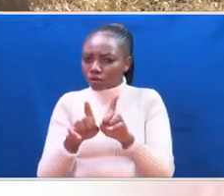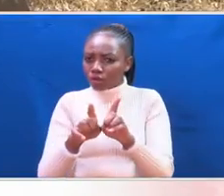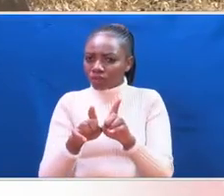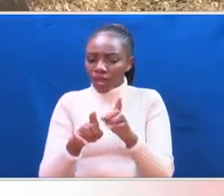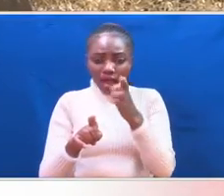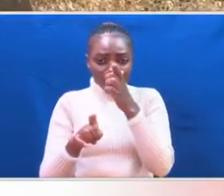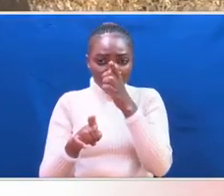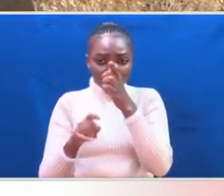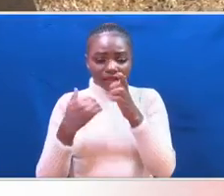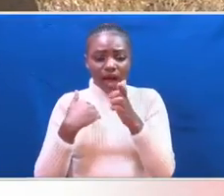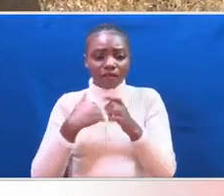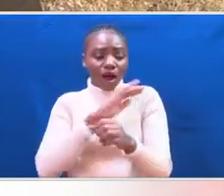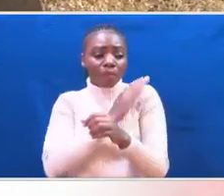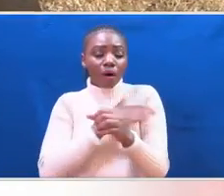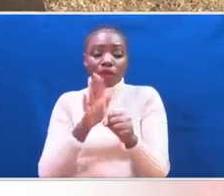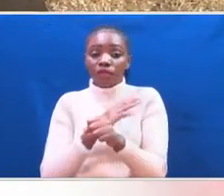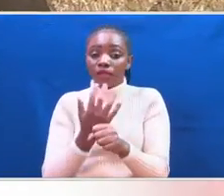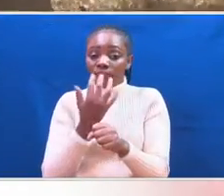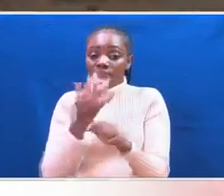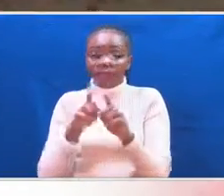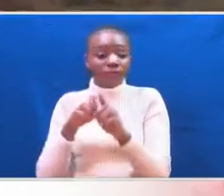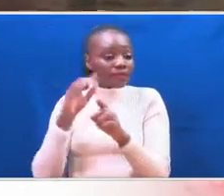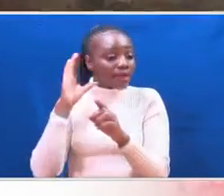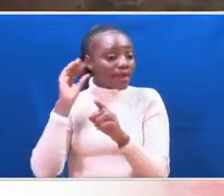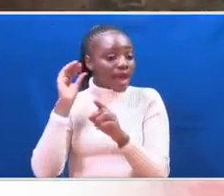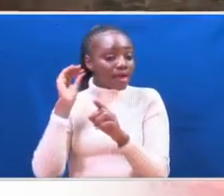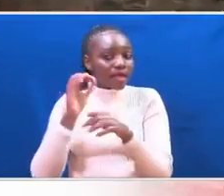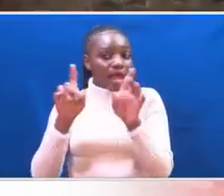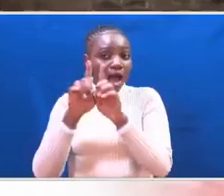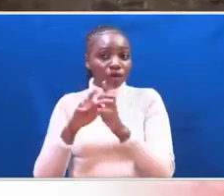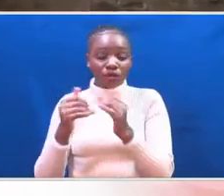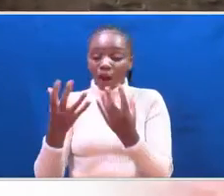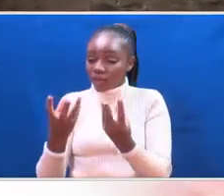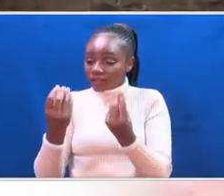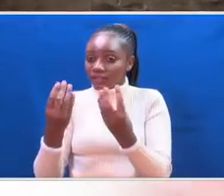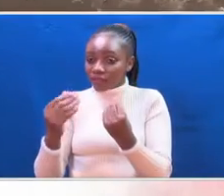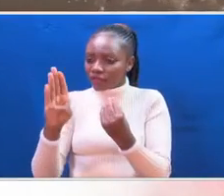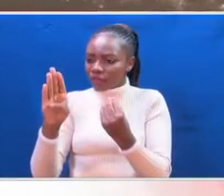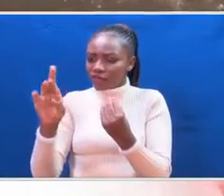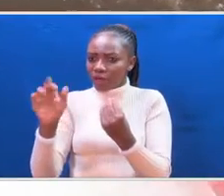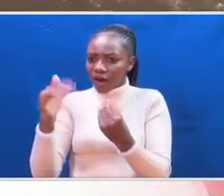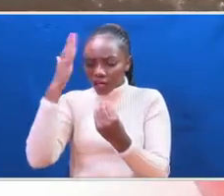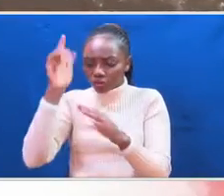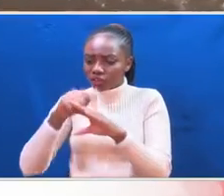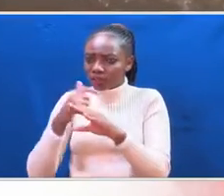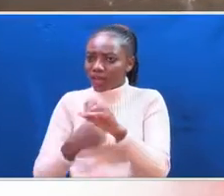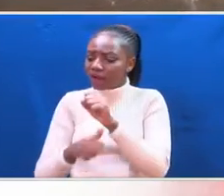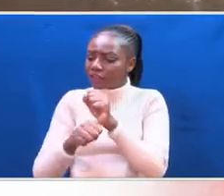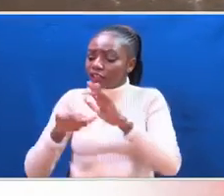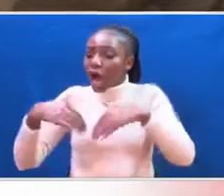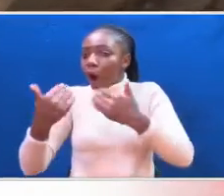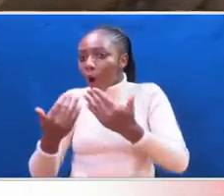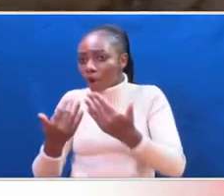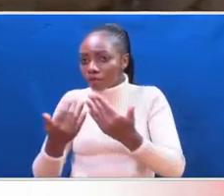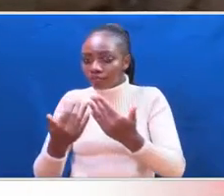rhinos have a powerful sense of smell and hearing, and as such, it is easier for Baraka to know when he is in danger, or if he wanders